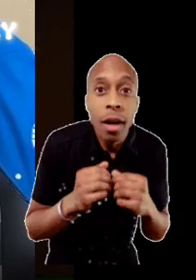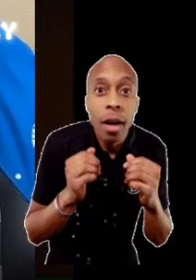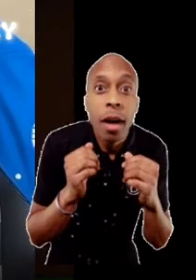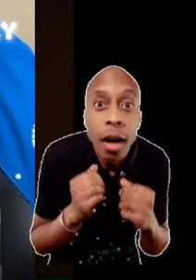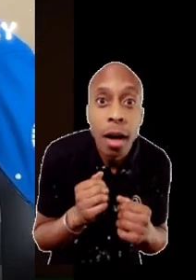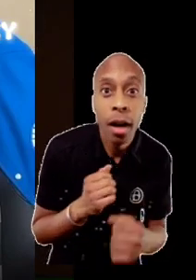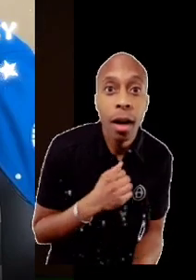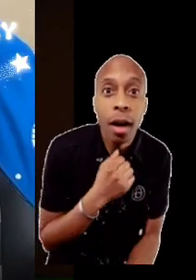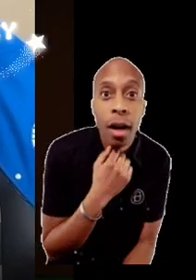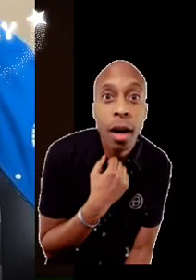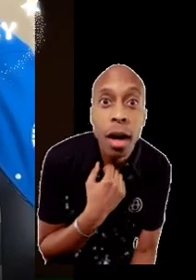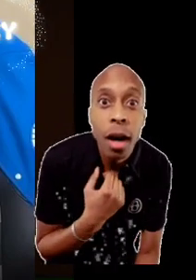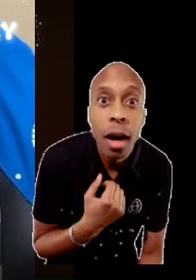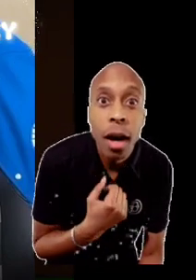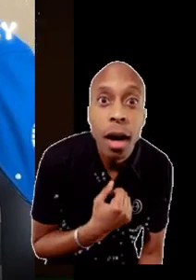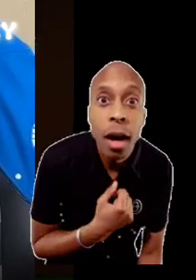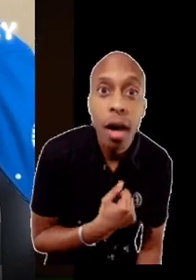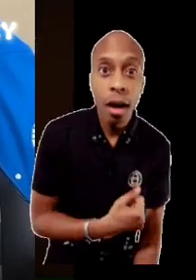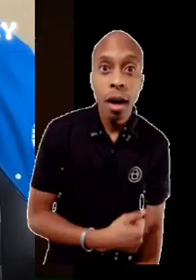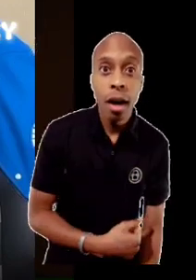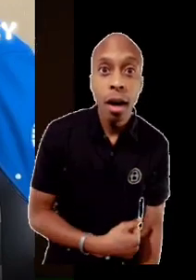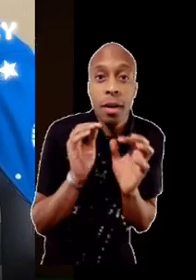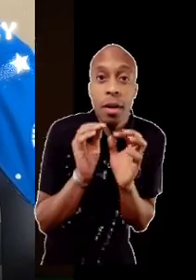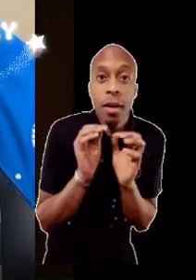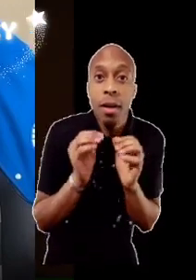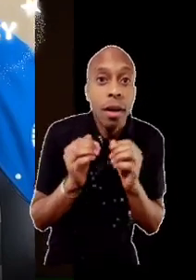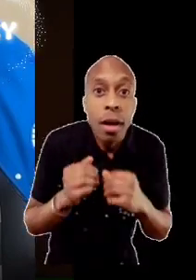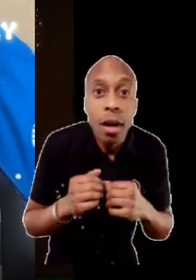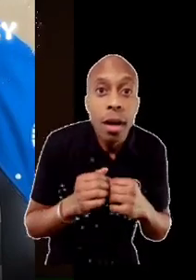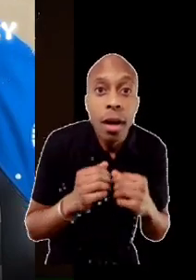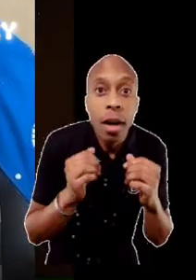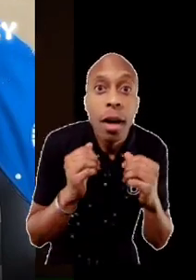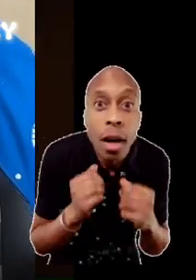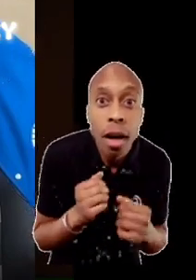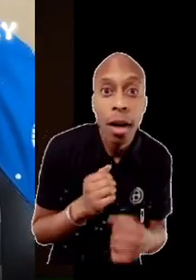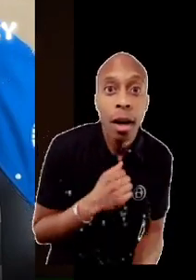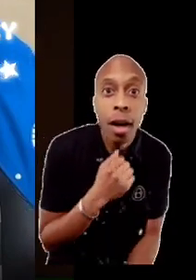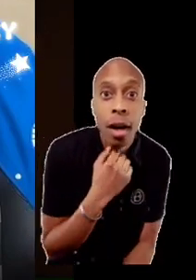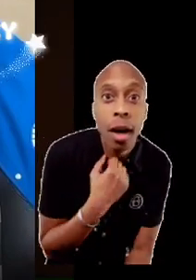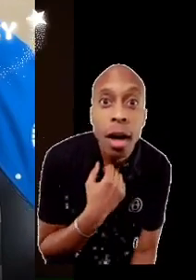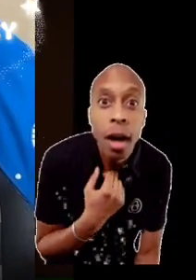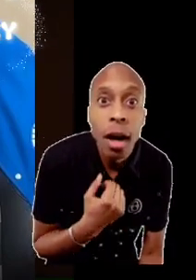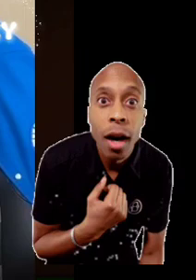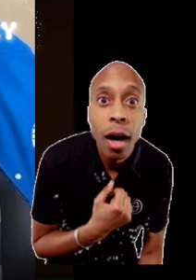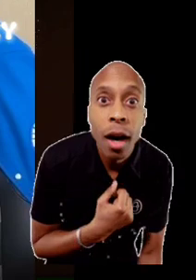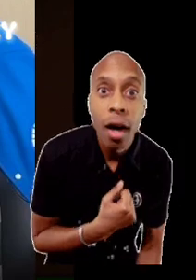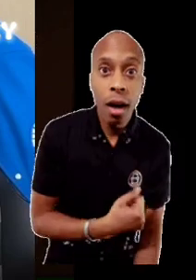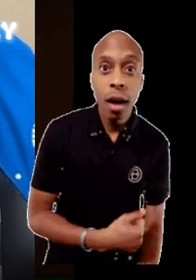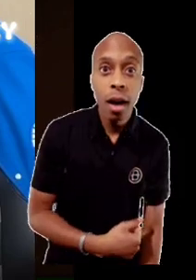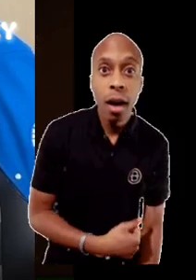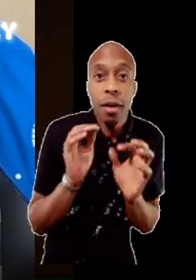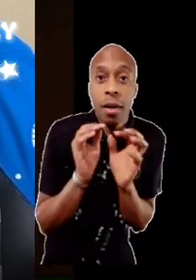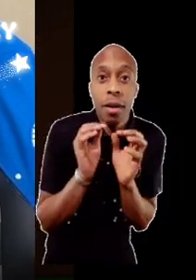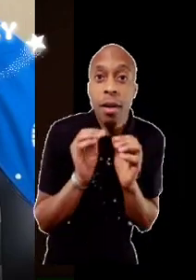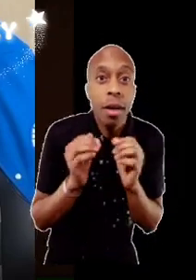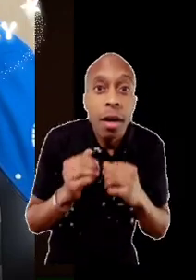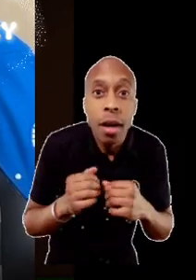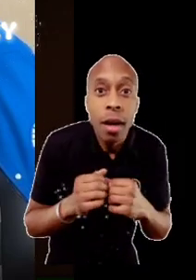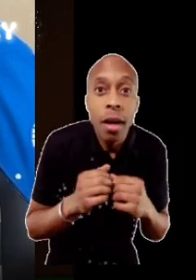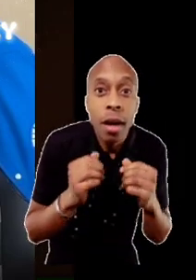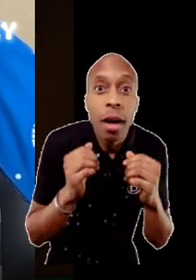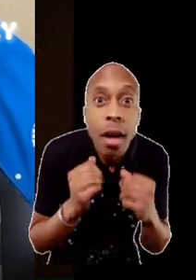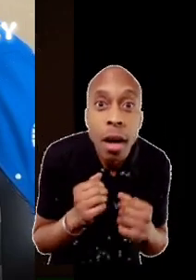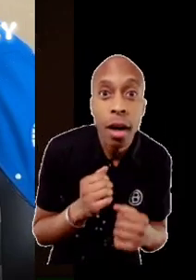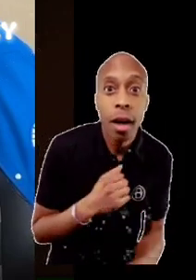tongue that I have than some of them. They are inconclusive and you too. But me not mix up